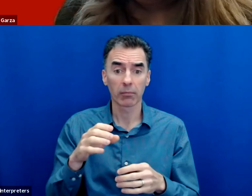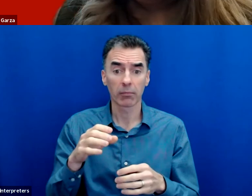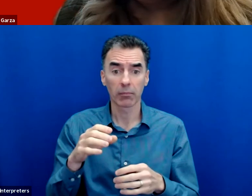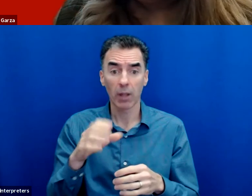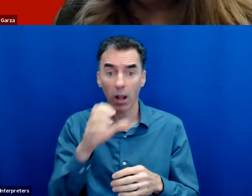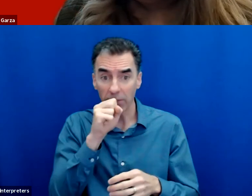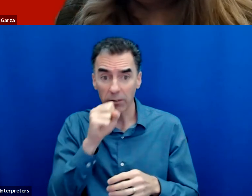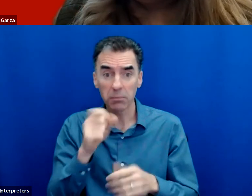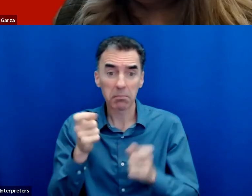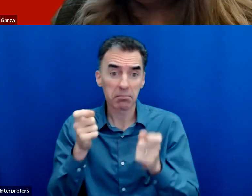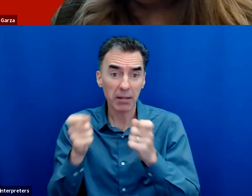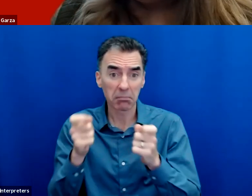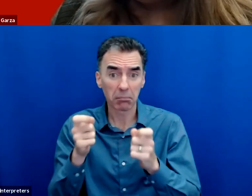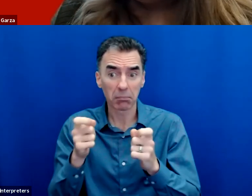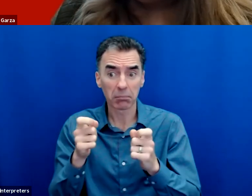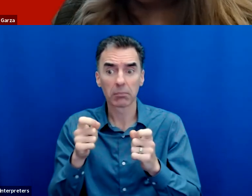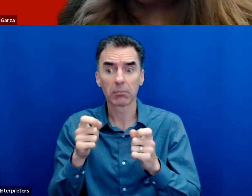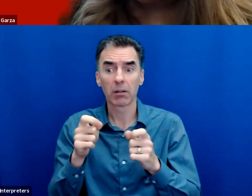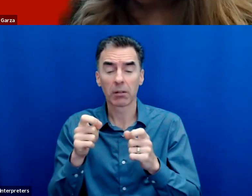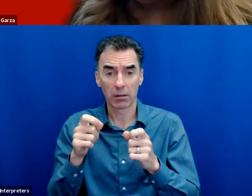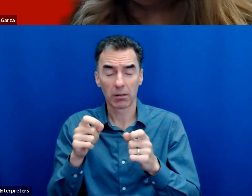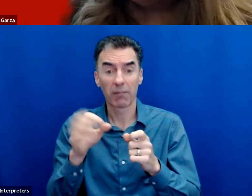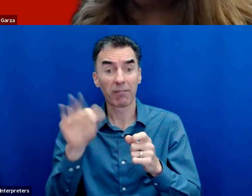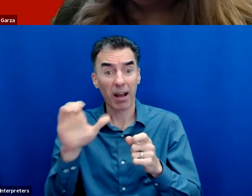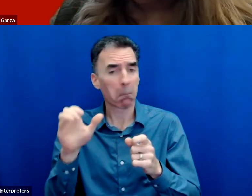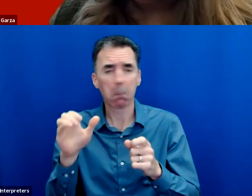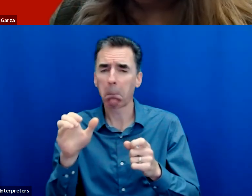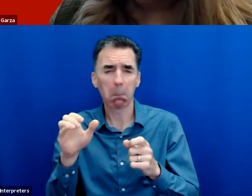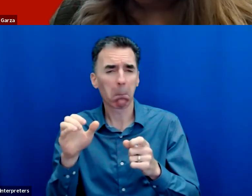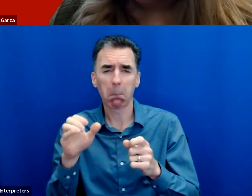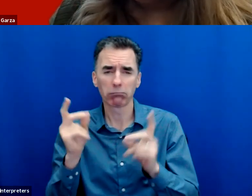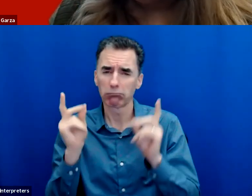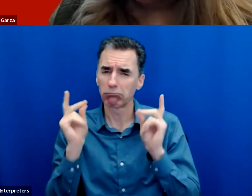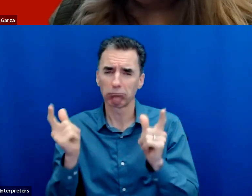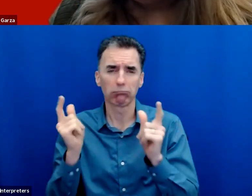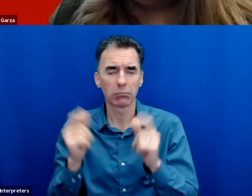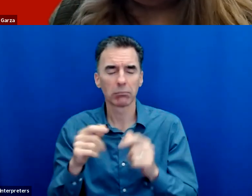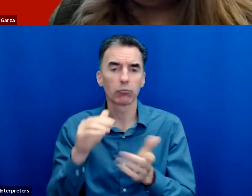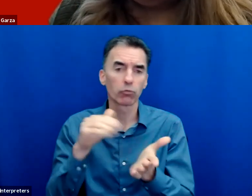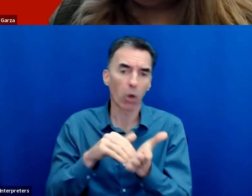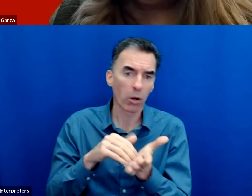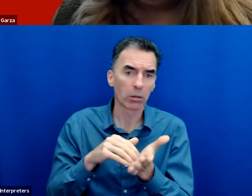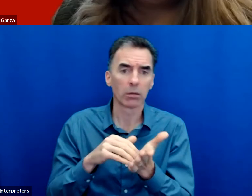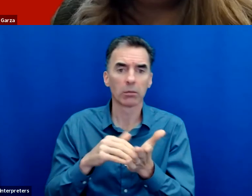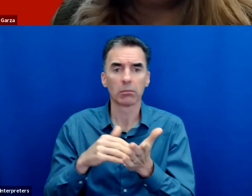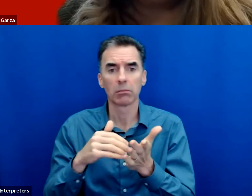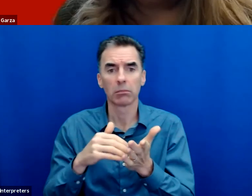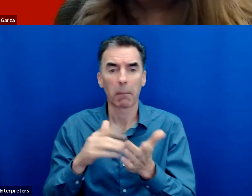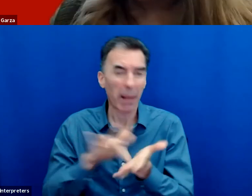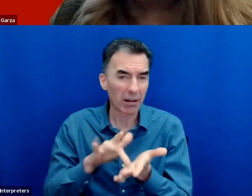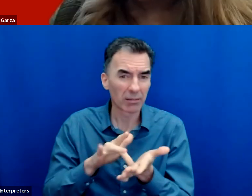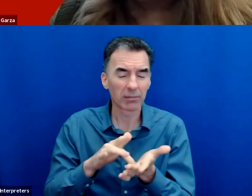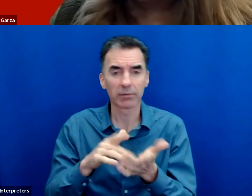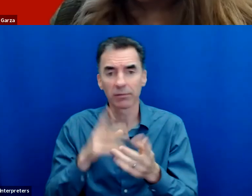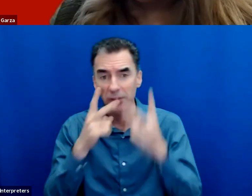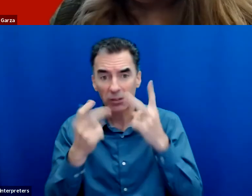that 6-month waiting period. All of their benefits, medical, dental, vision, and life, become effective